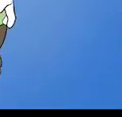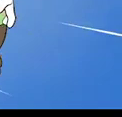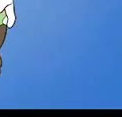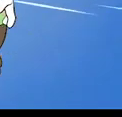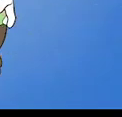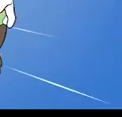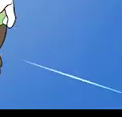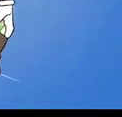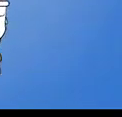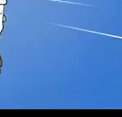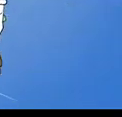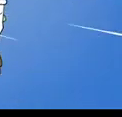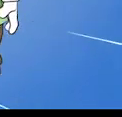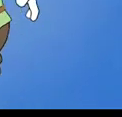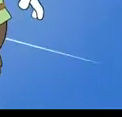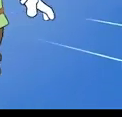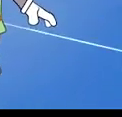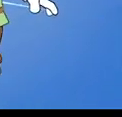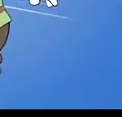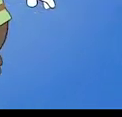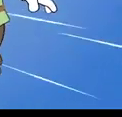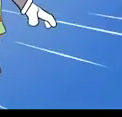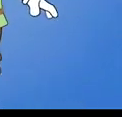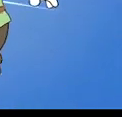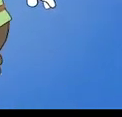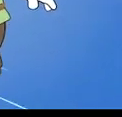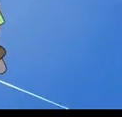come and study with Tanzania Institute of Education.